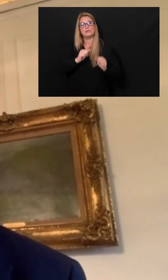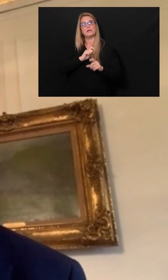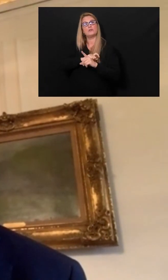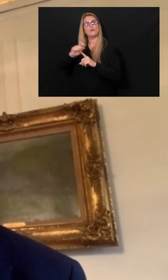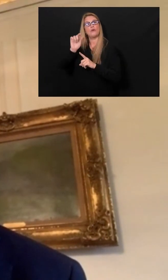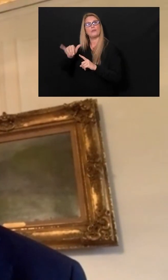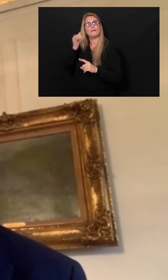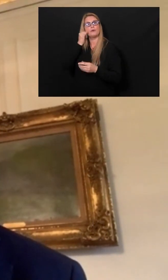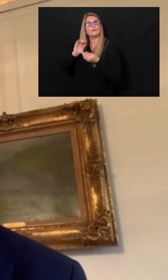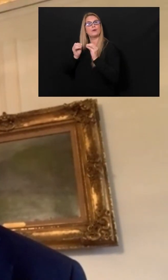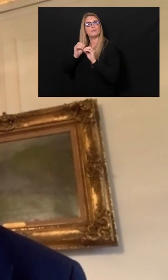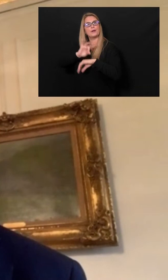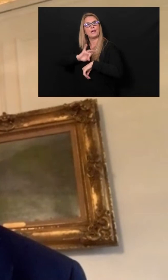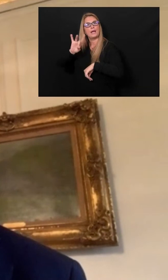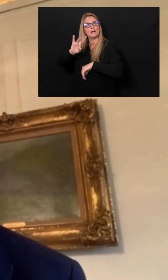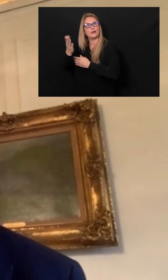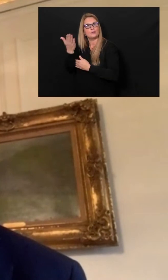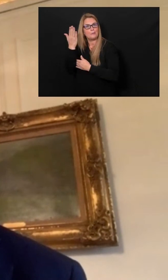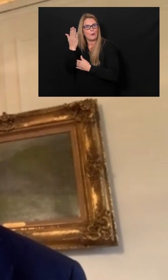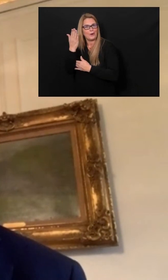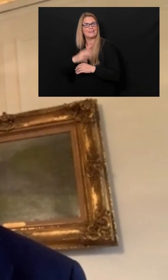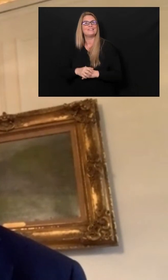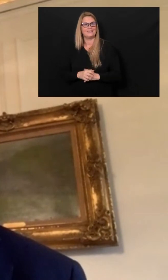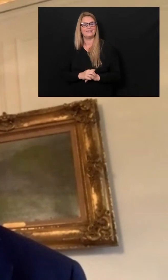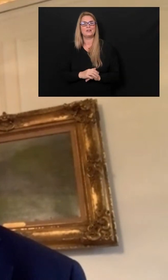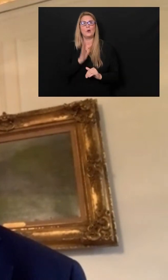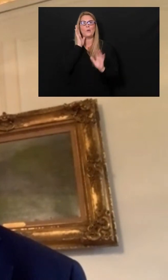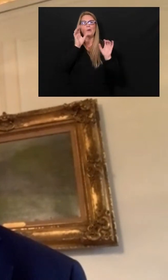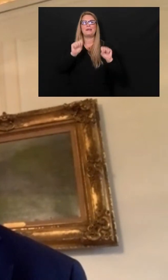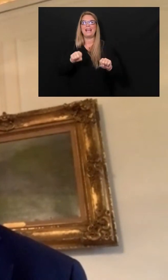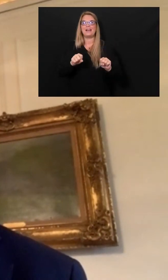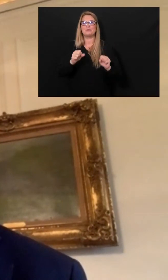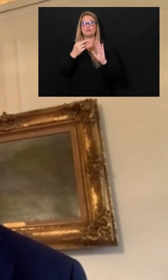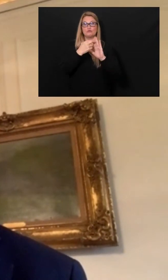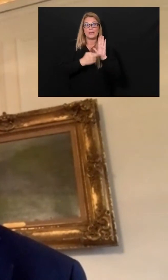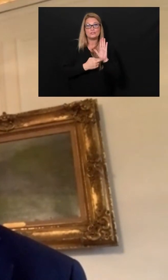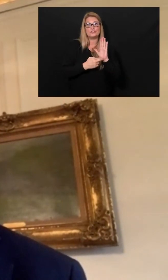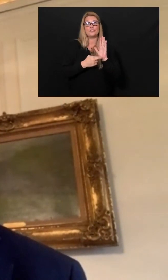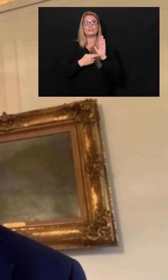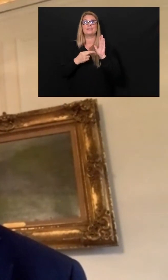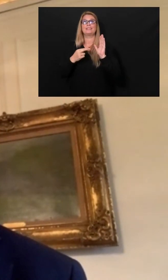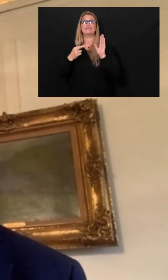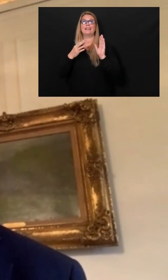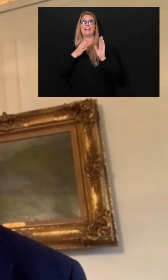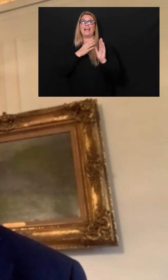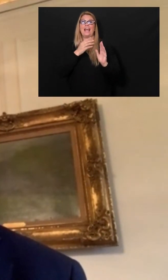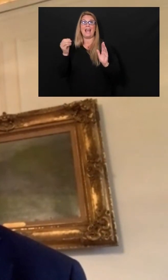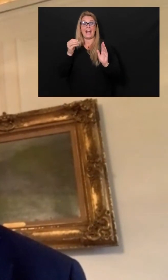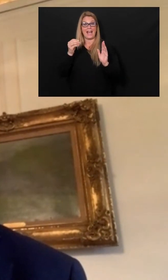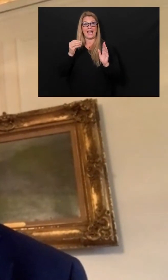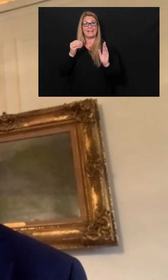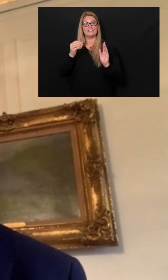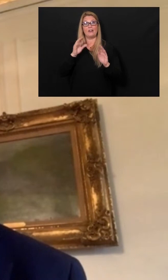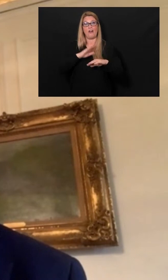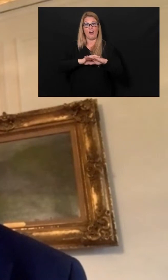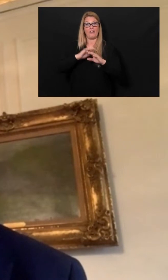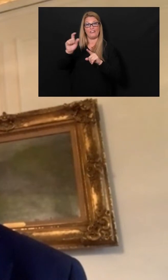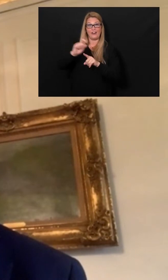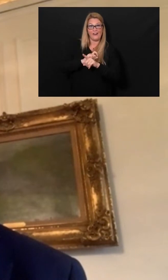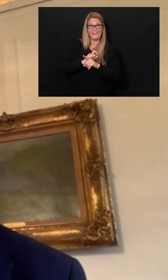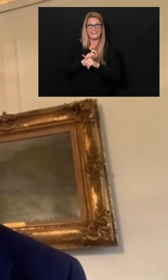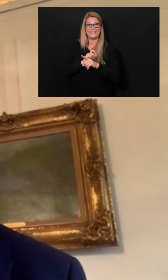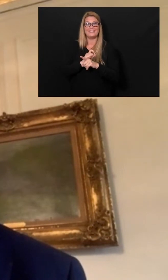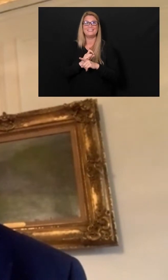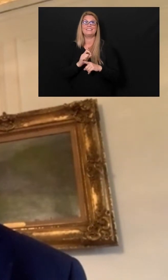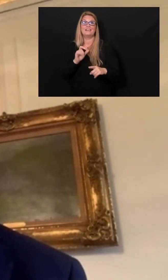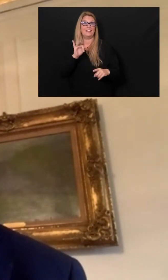morning, as it is now, but Monday morning we'll be able to register folks online on the call, so that if you